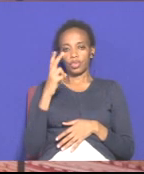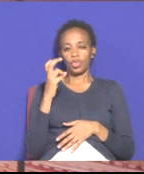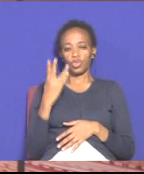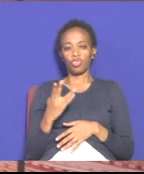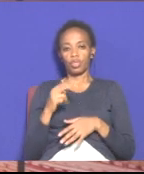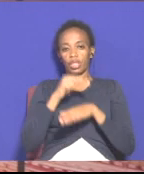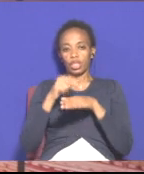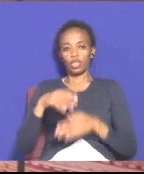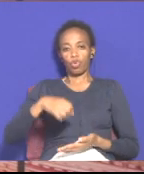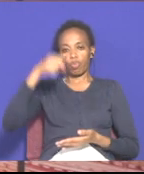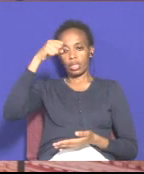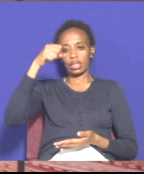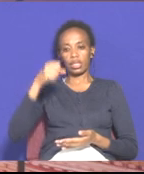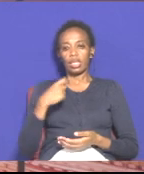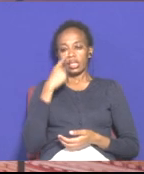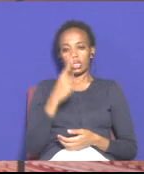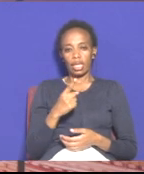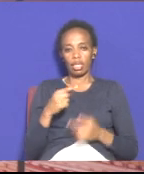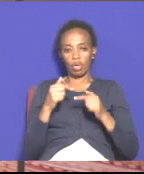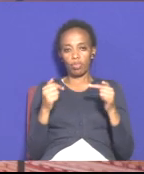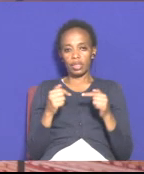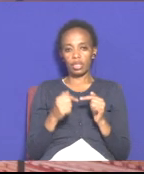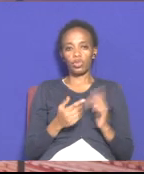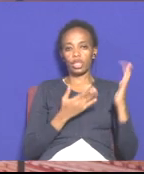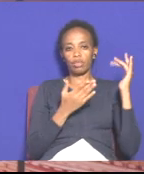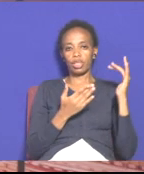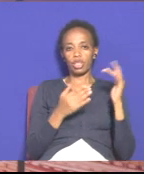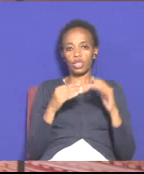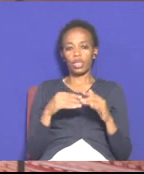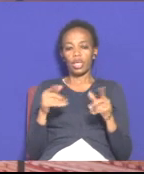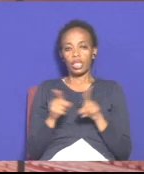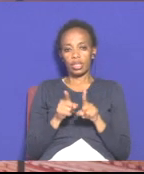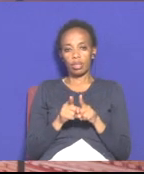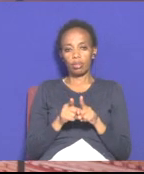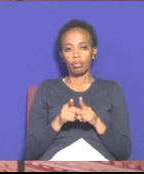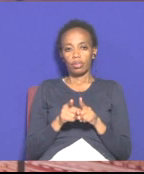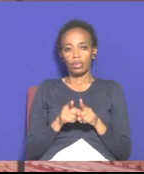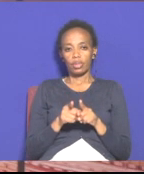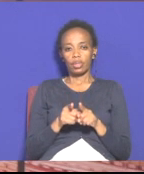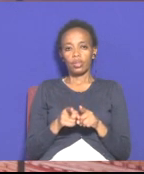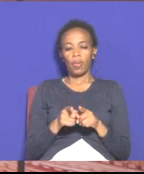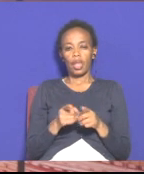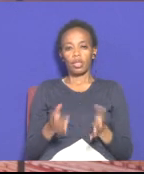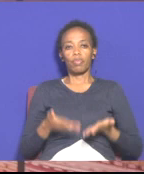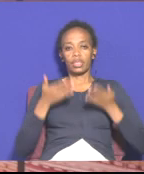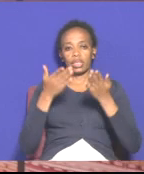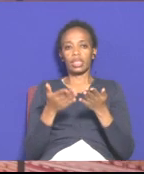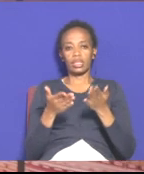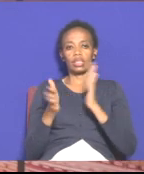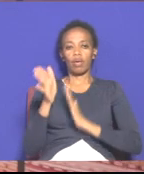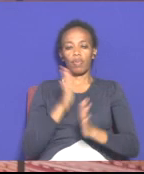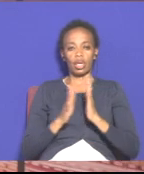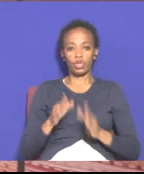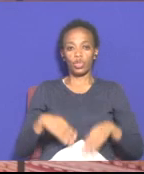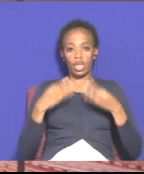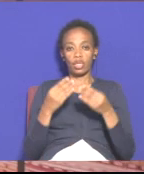2023-2024 national budget, saying contrary to expectations, it does not explicitly present strategies to